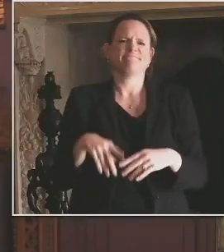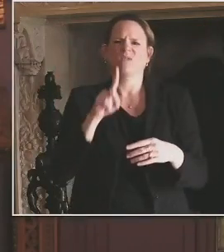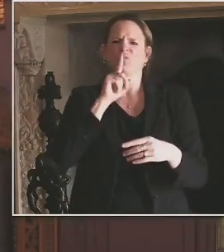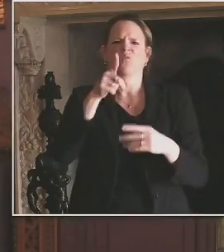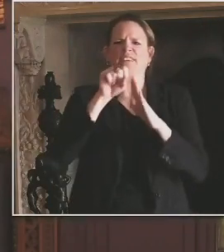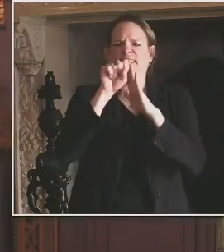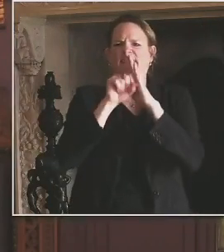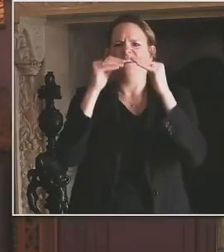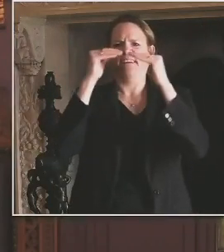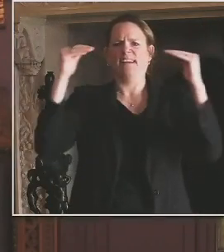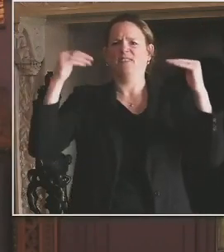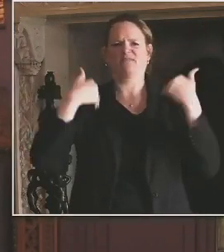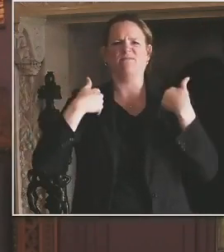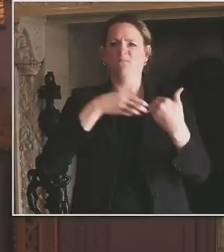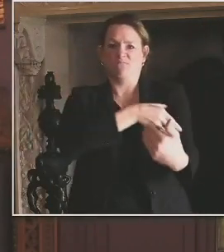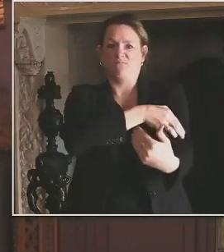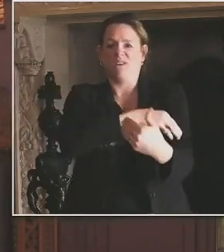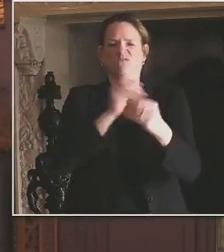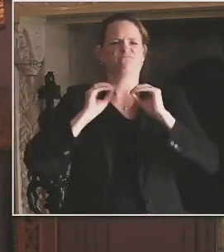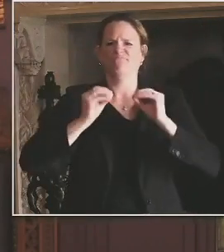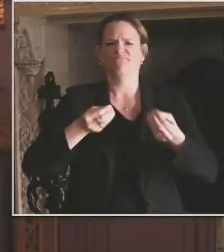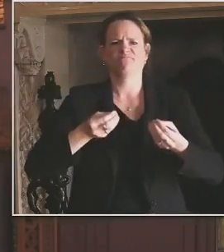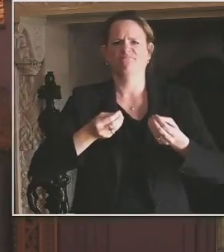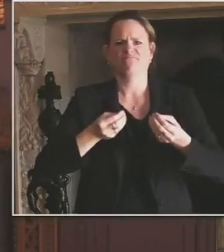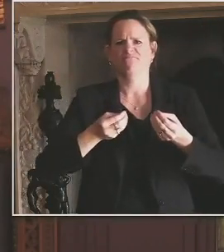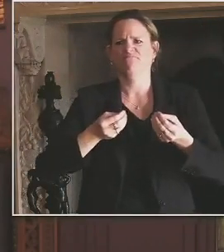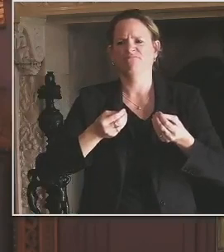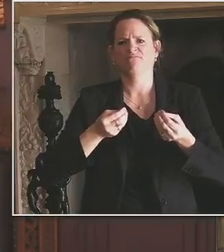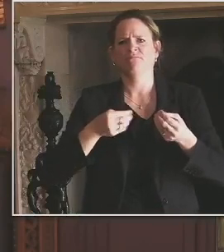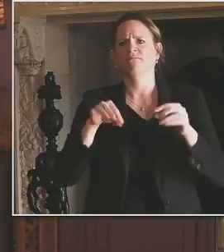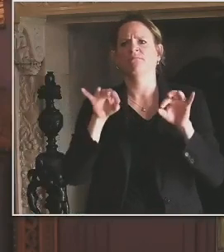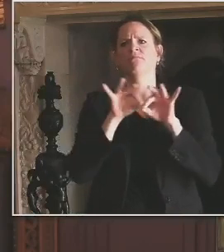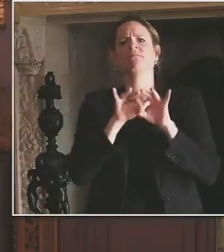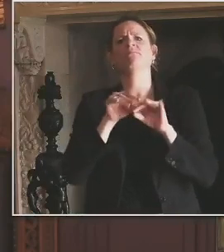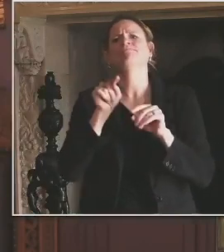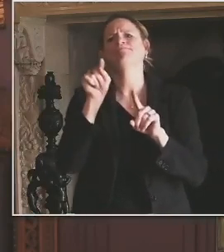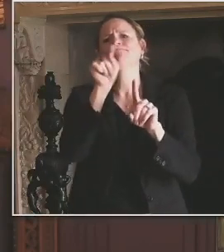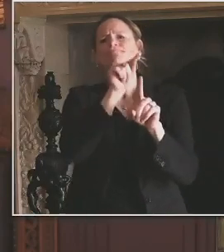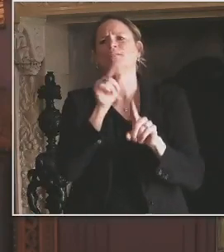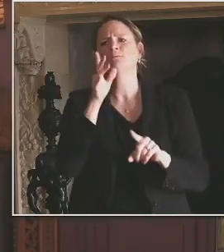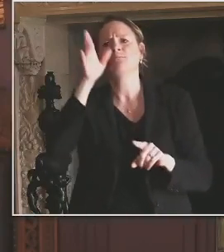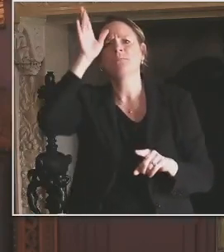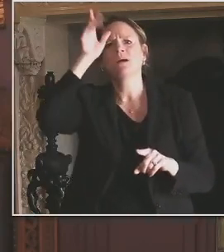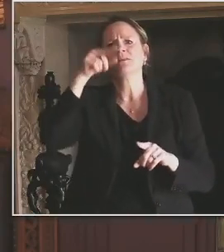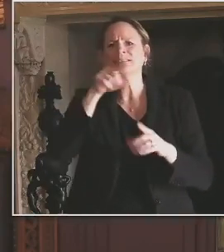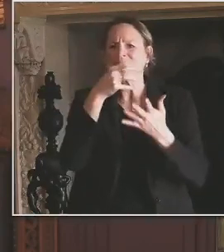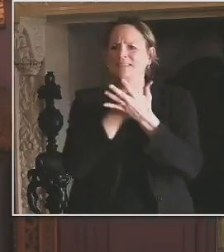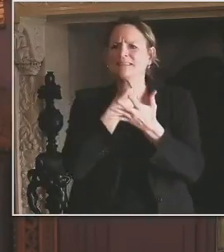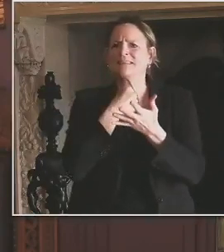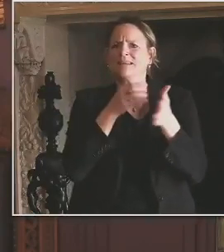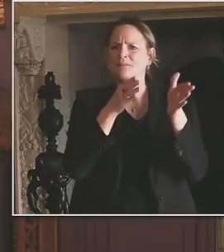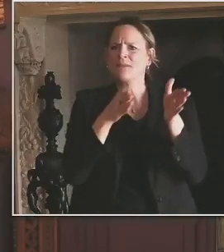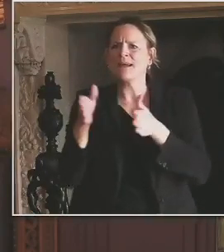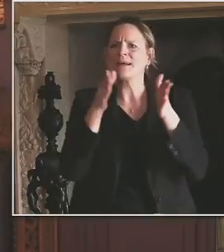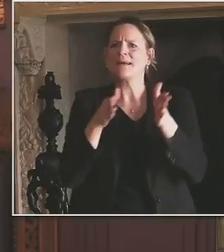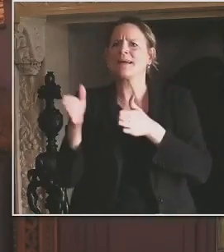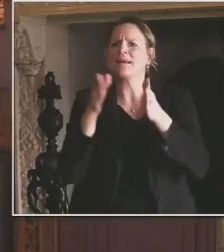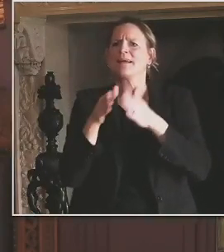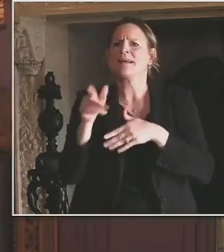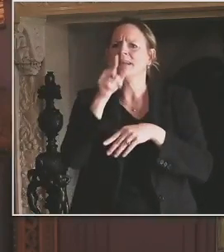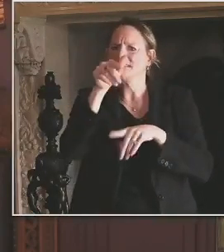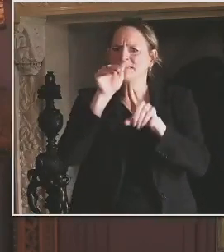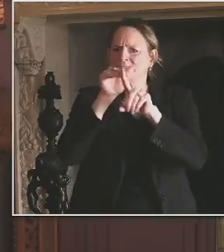But the bottom line is parents should plan. Your school districts are saying it right now.